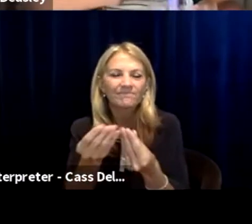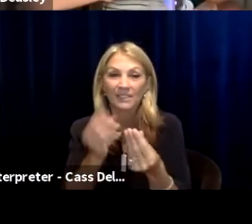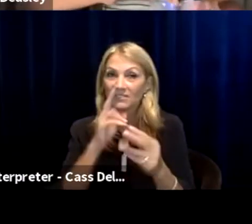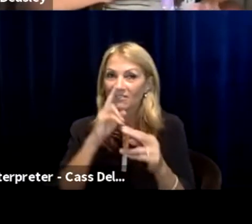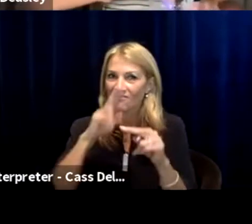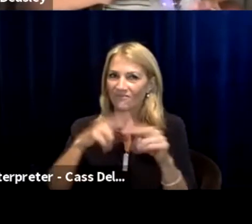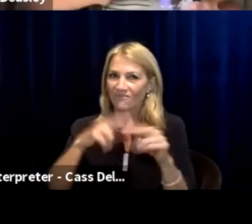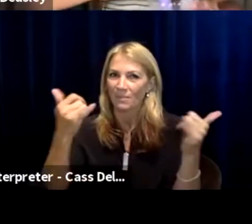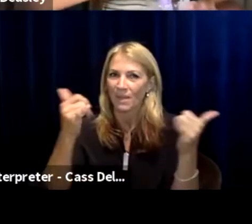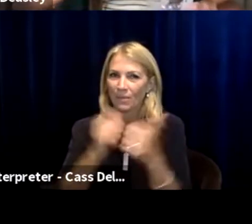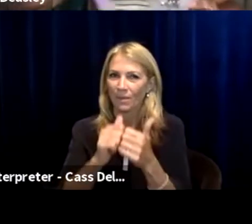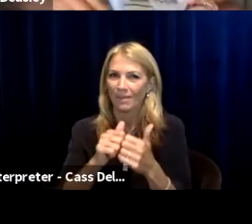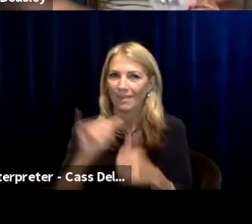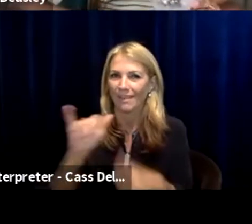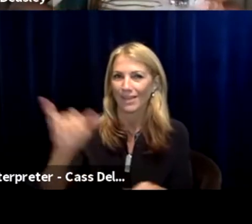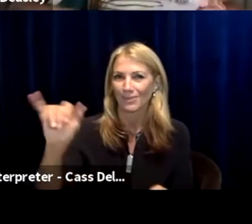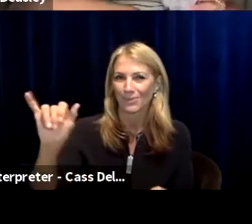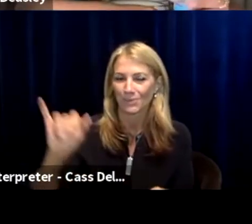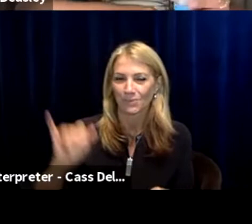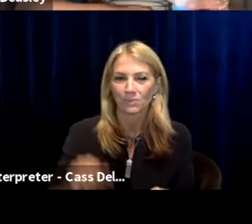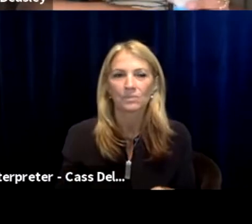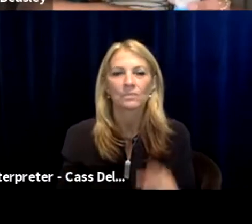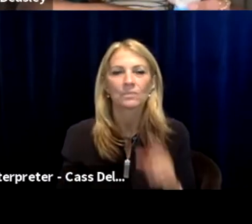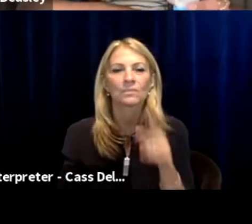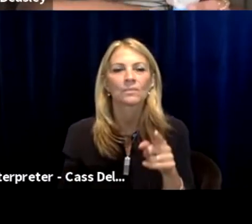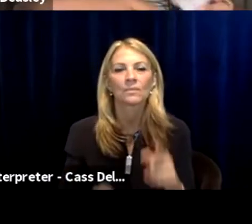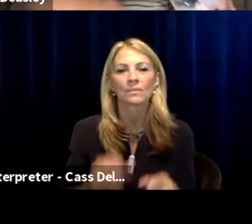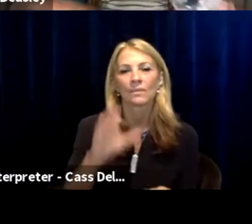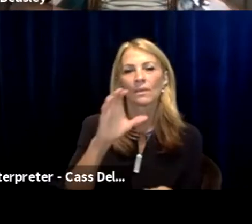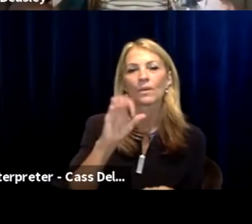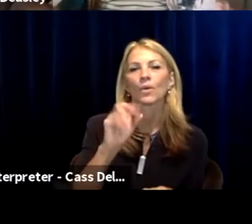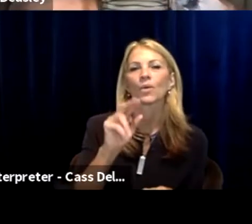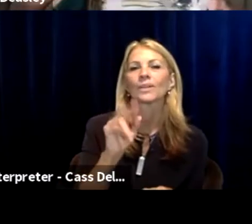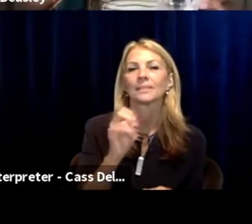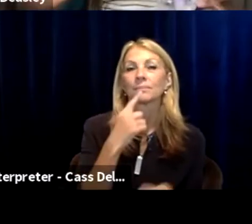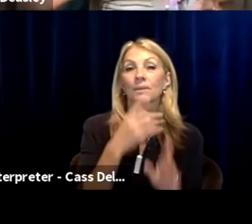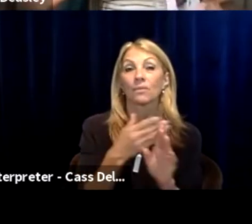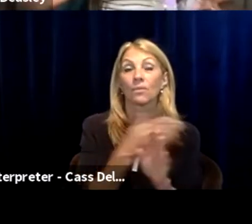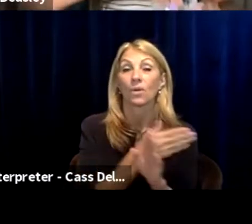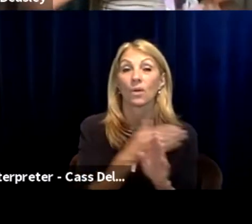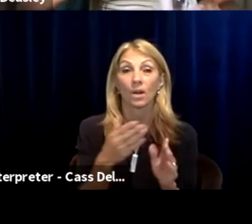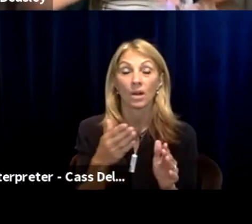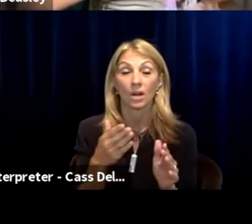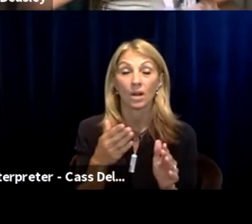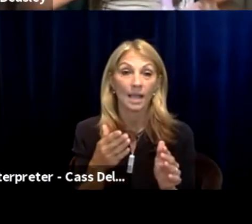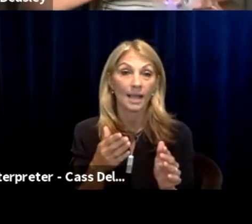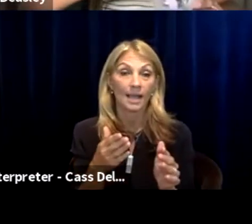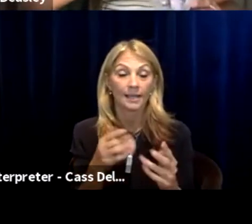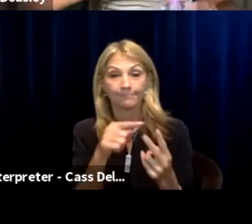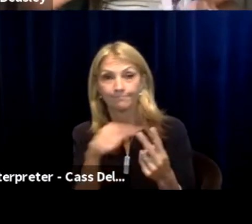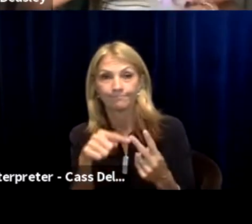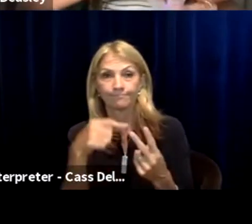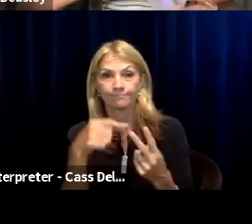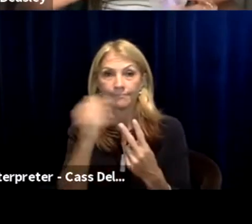But before I get on my other one, I'm actually going to cut off the top, this like part of the